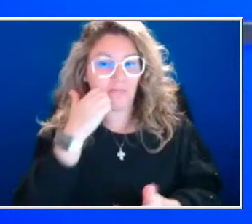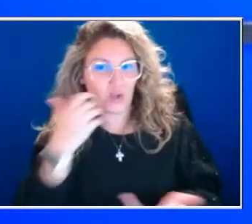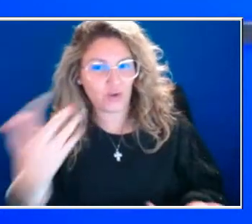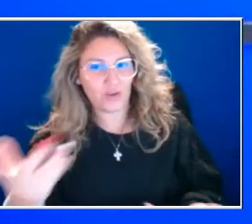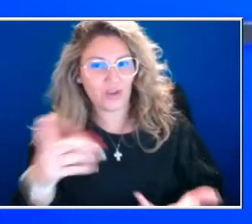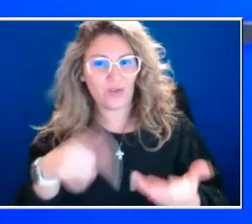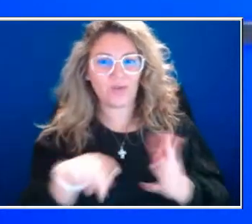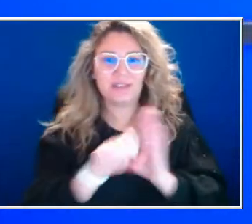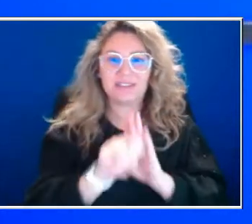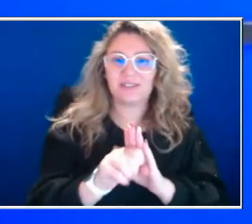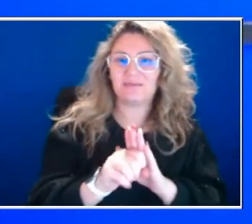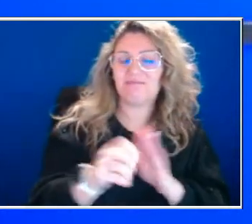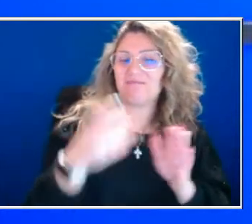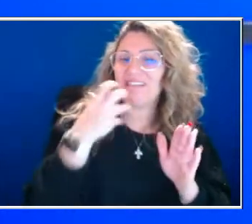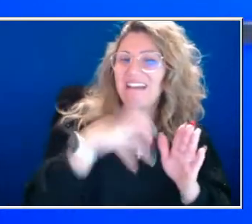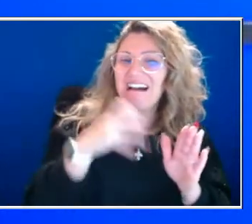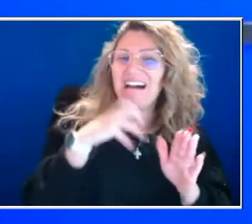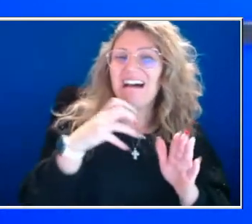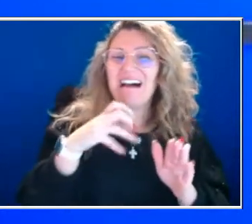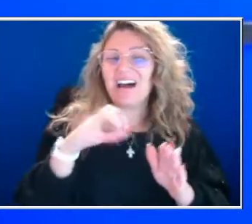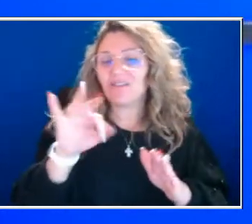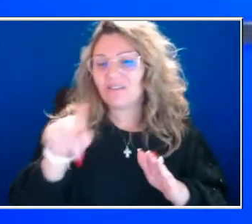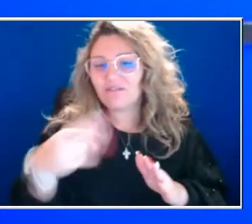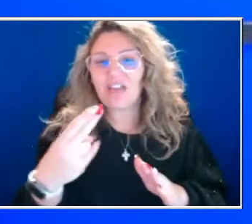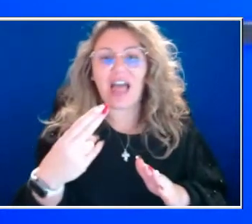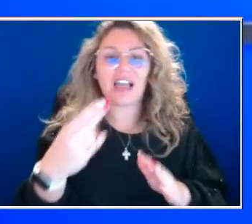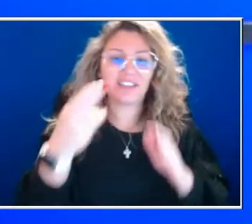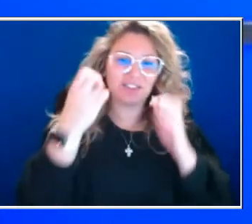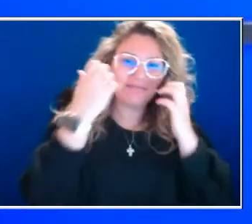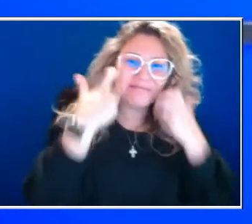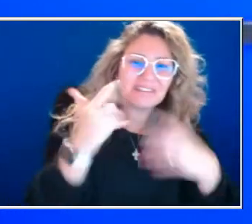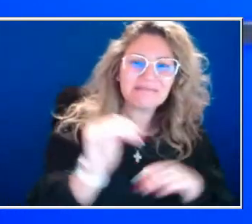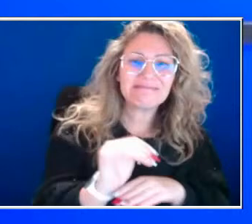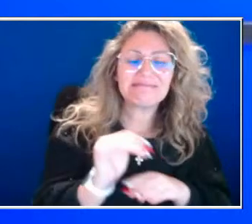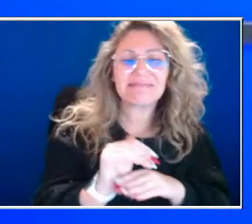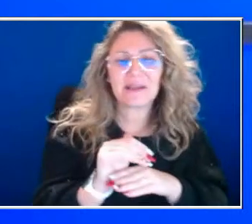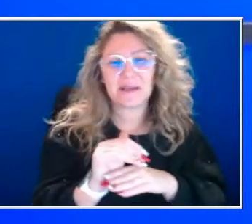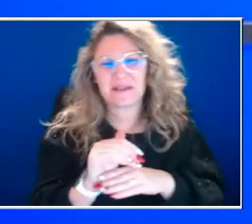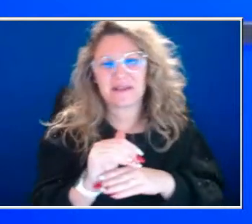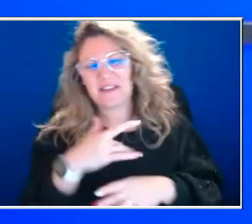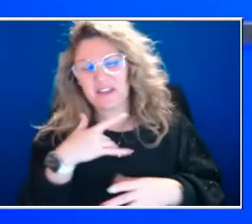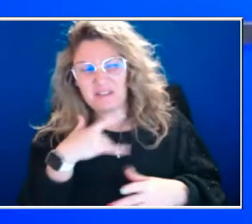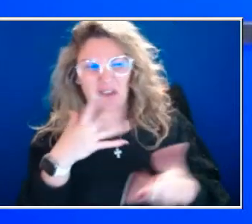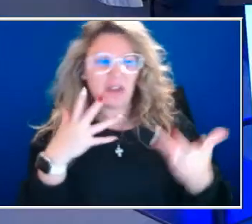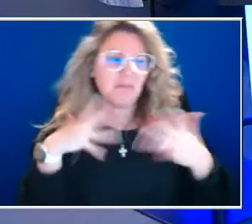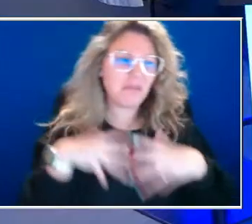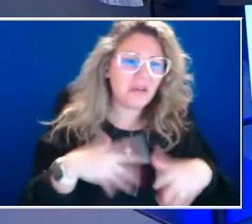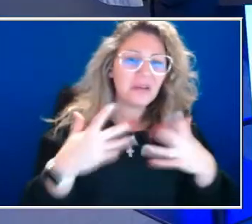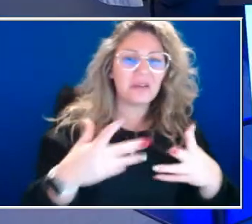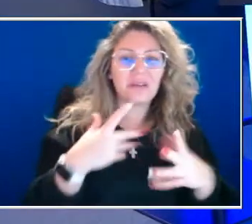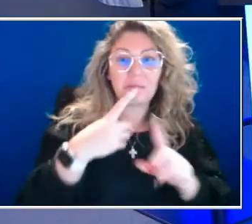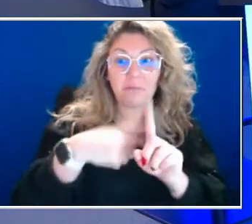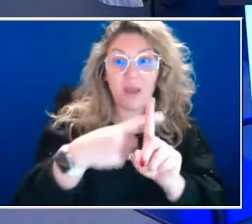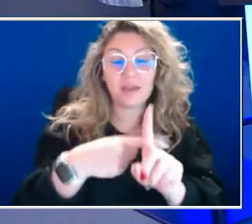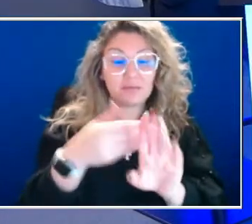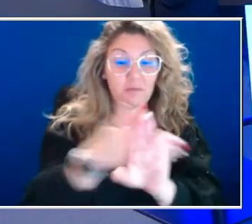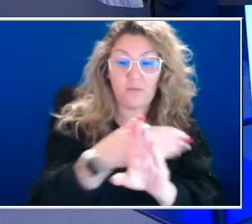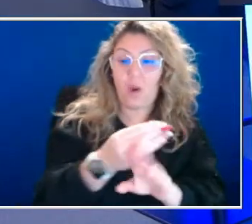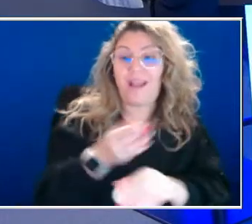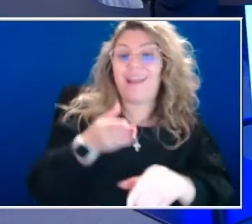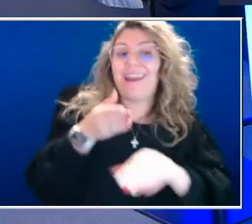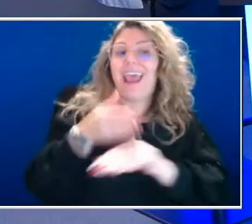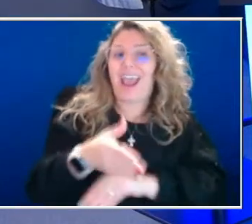flashes, night sweats, irritability, moodiness, that can linger for months or years even after that. Before and after. Before and after, right. Okay.